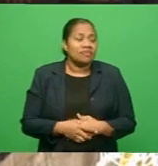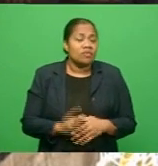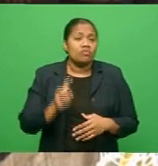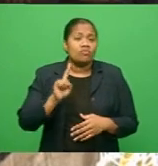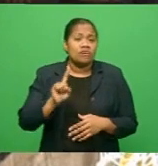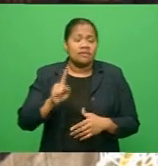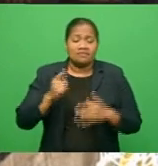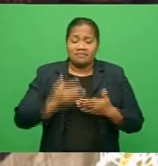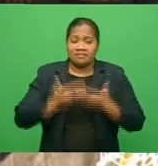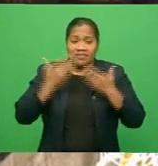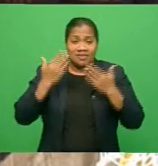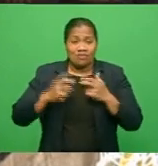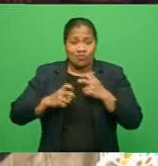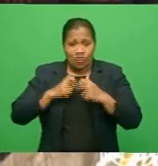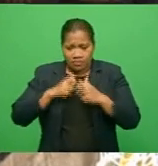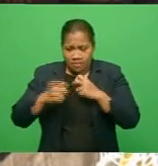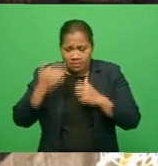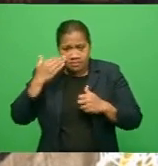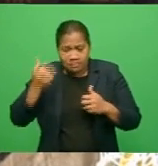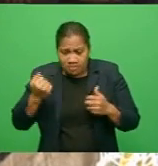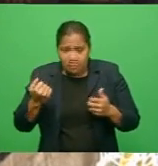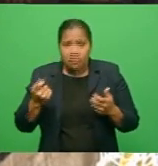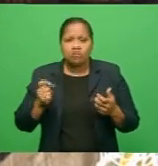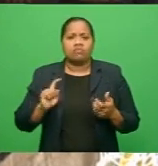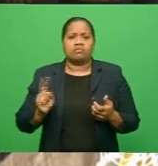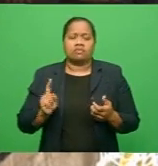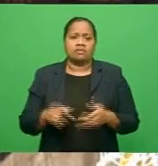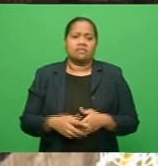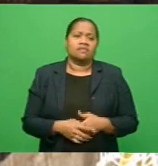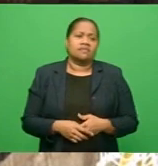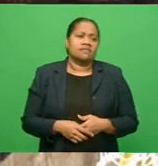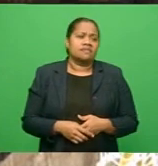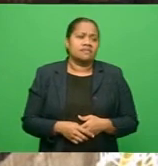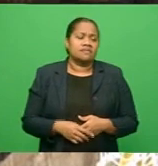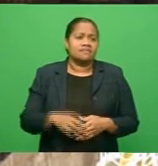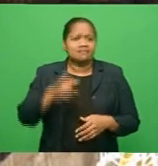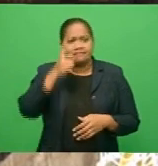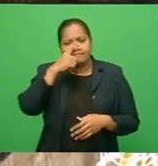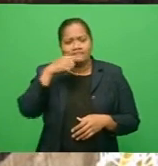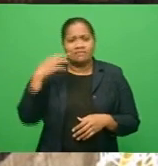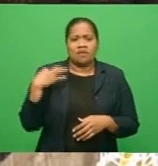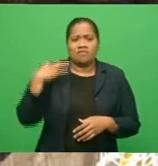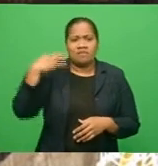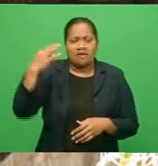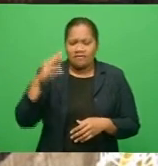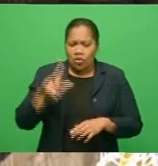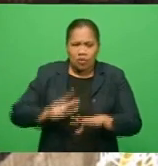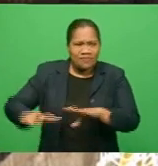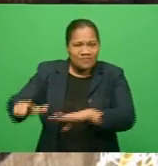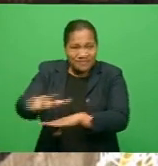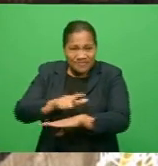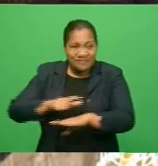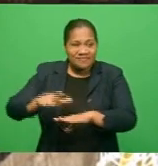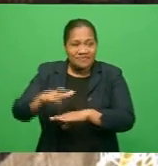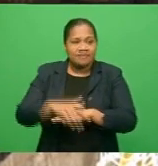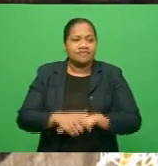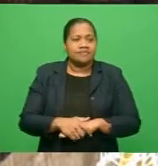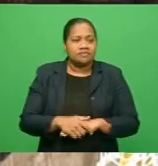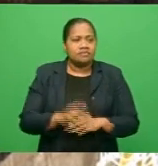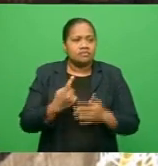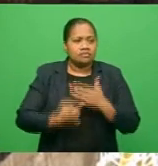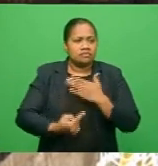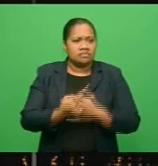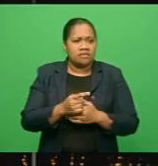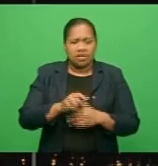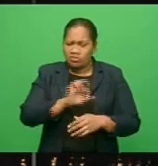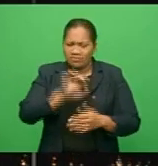we found in Housing Authority was that when people applied for a block, a thorough check was not